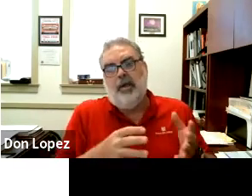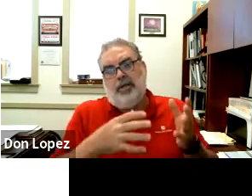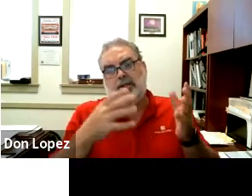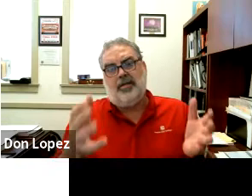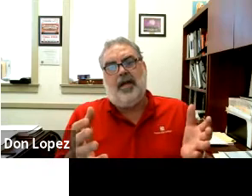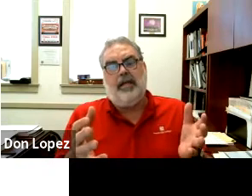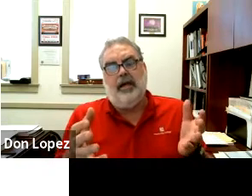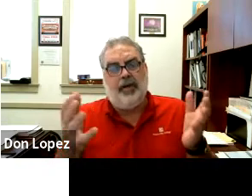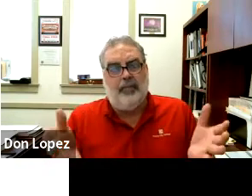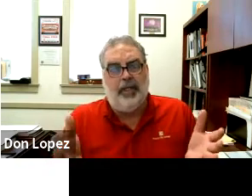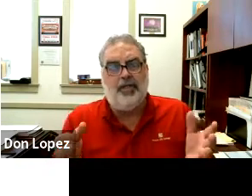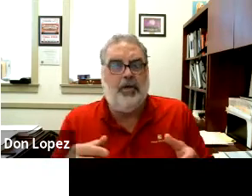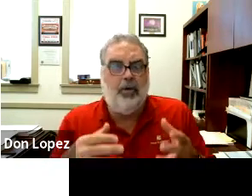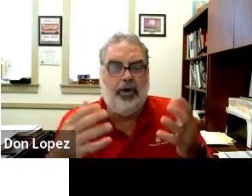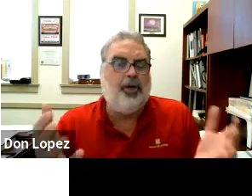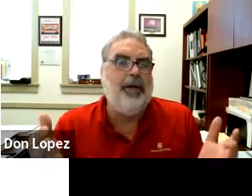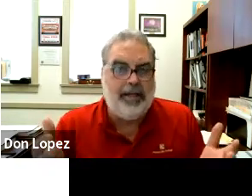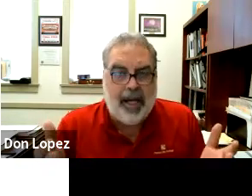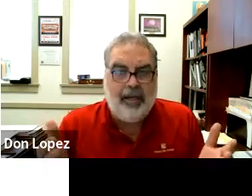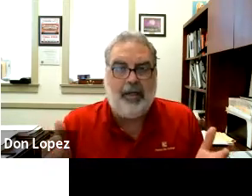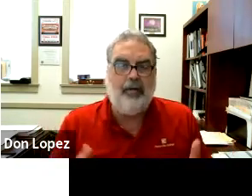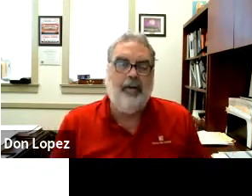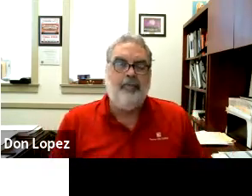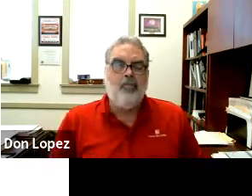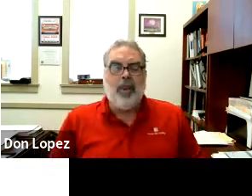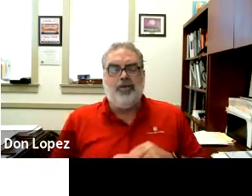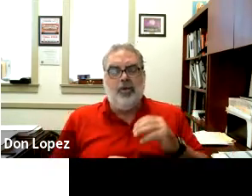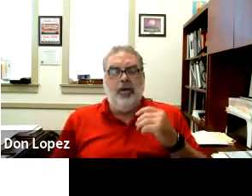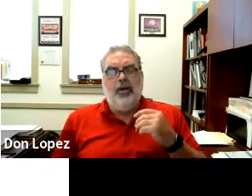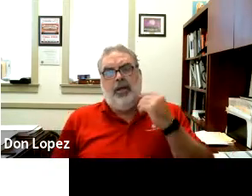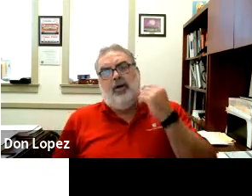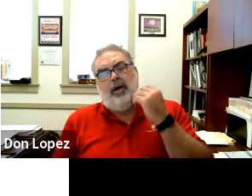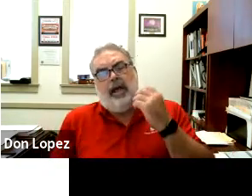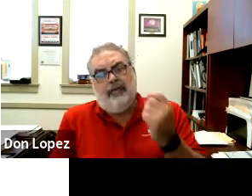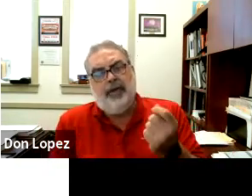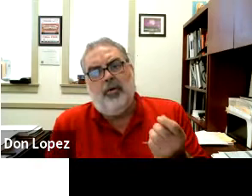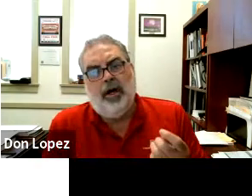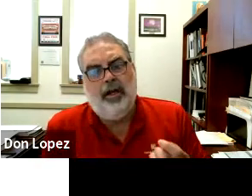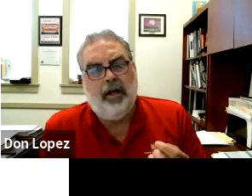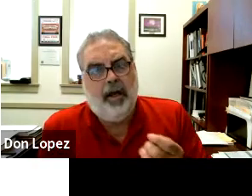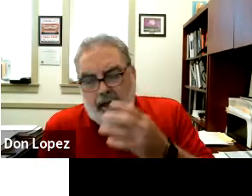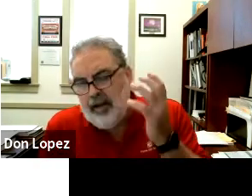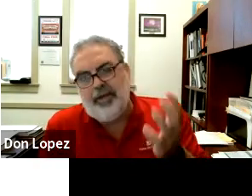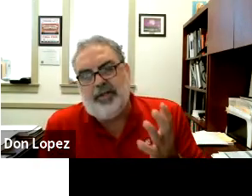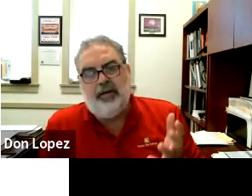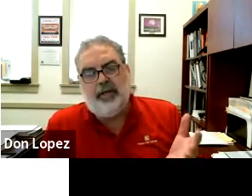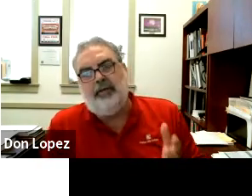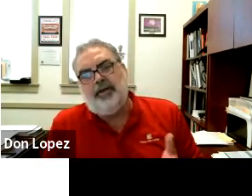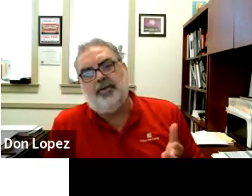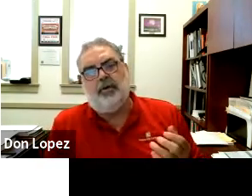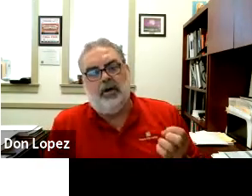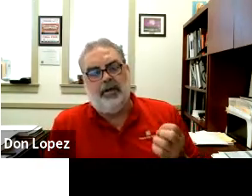goals, which is this idea of completion or degree attainment. And so, you know, every